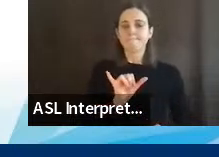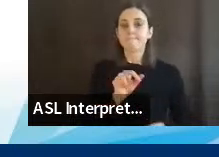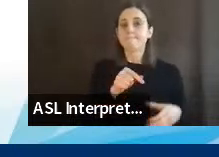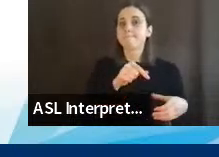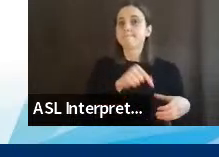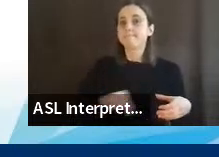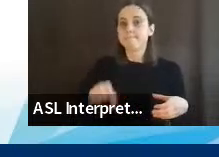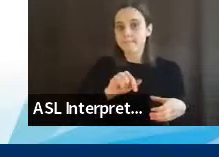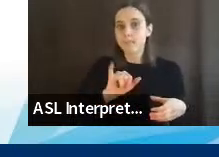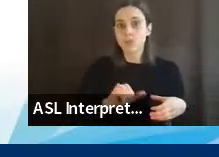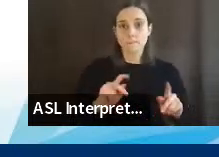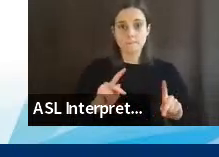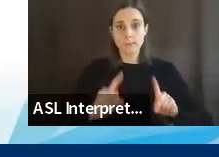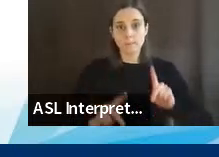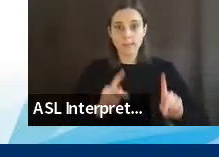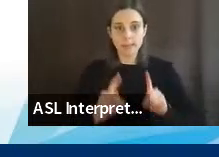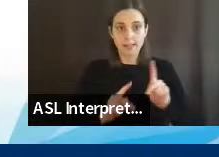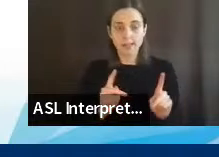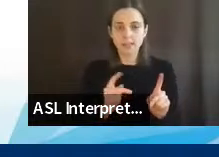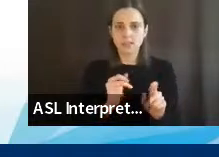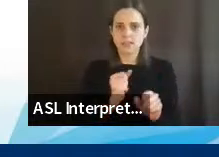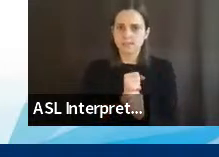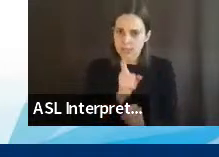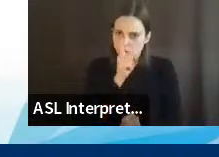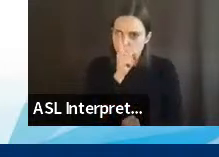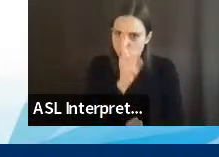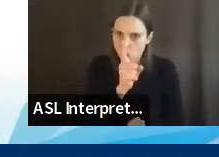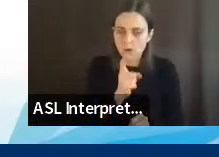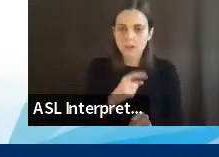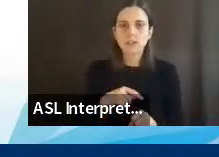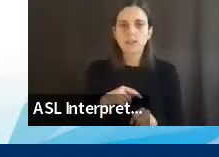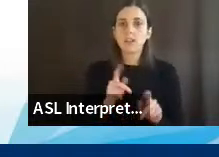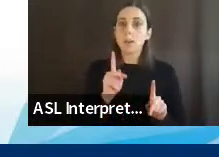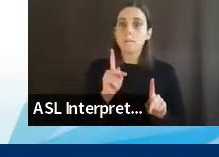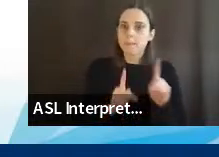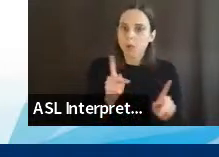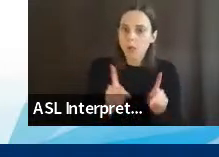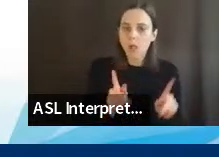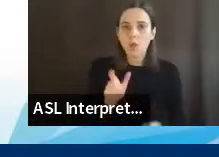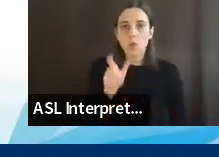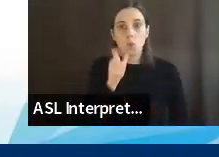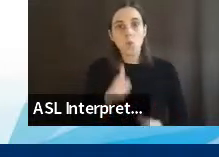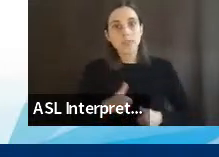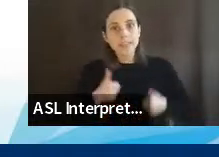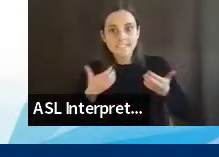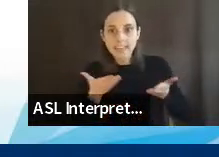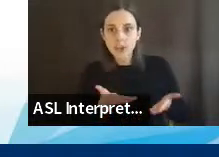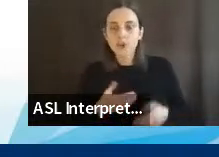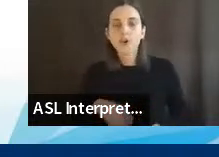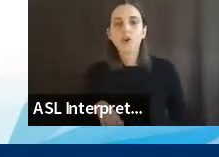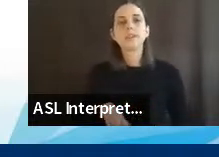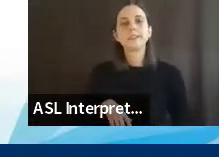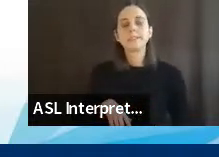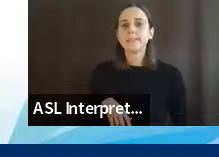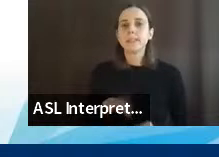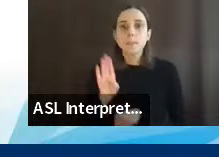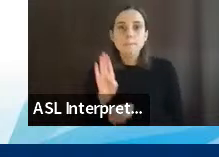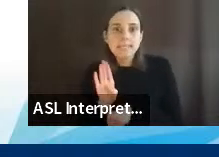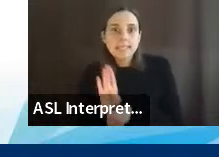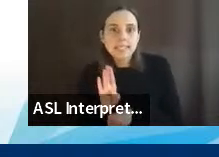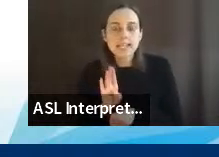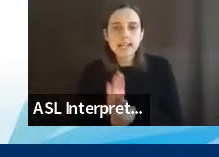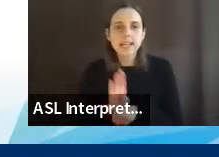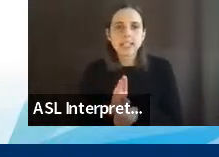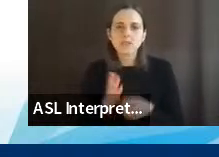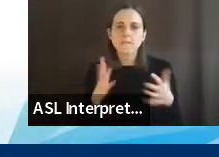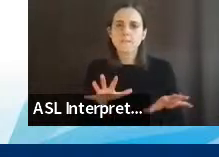that both the voices of the residents and the businesses on Hayden Island were heard. And I think we've already heard that tonight. And then secondly,